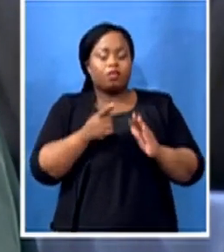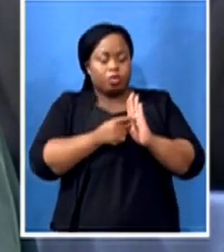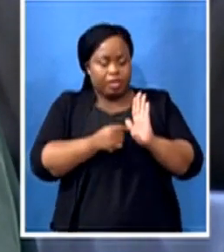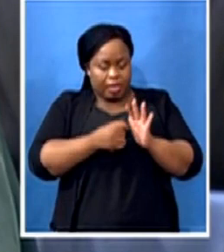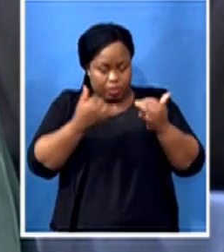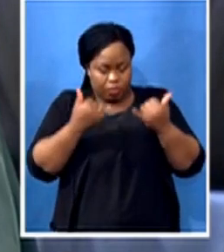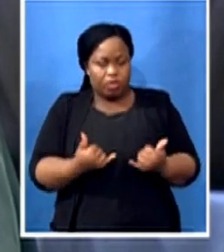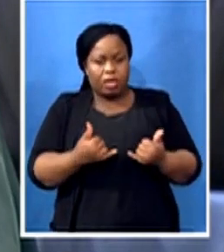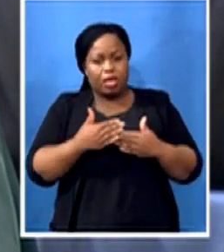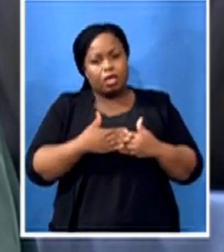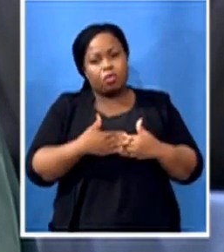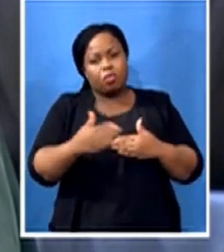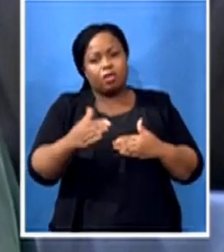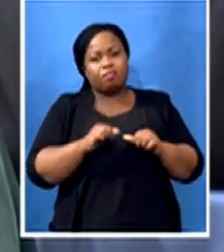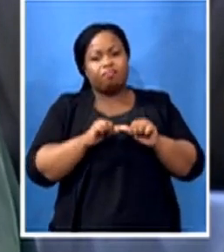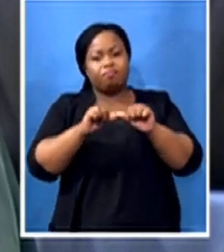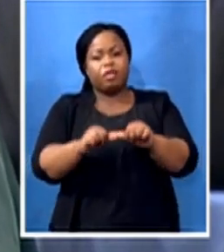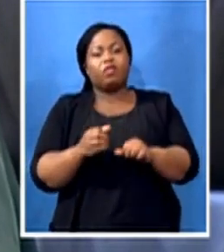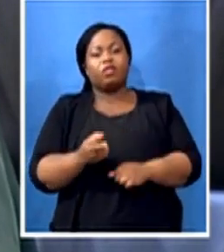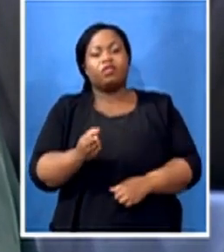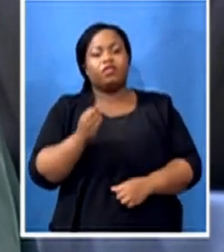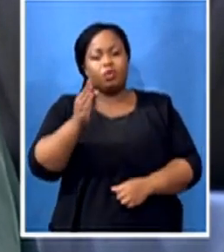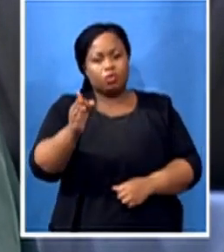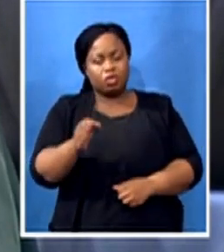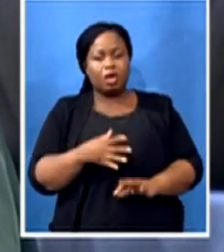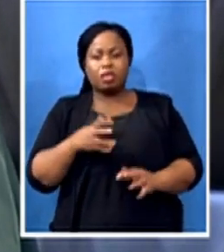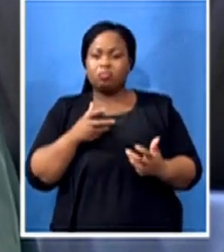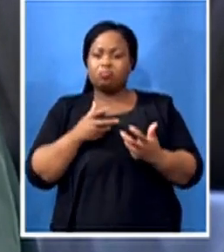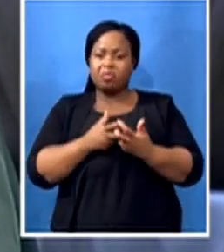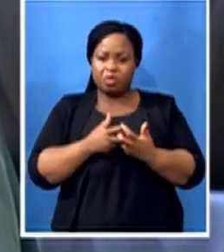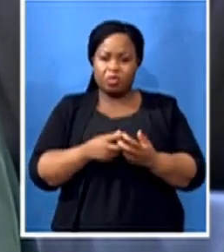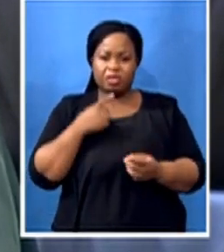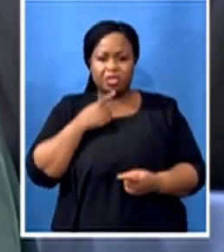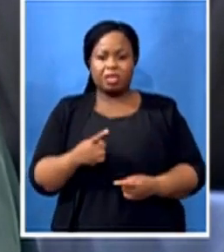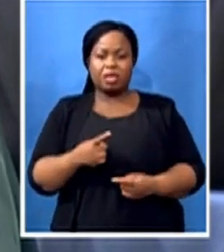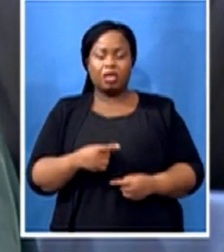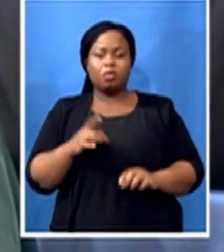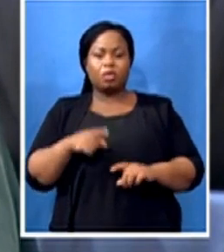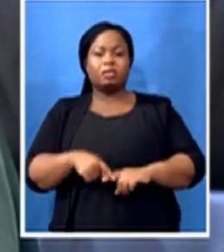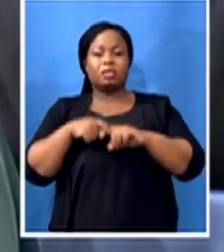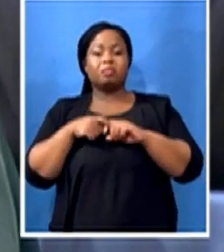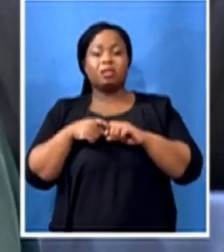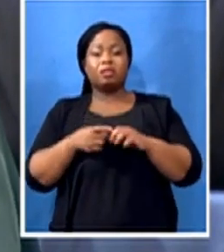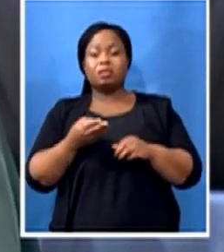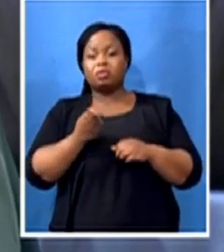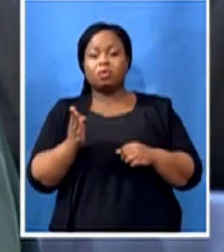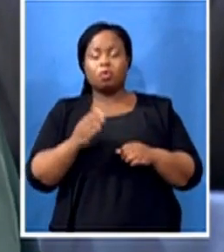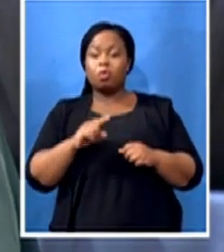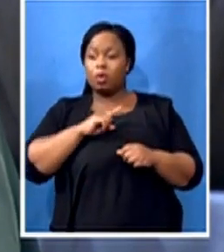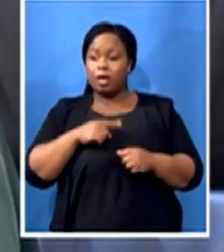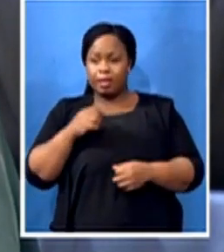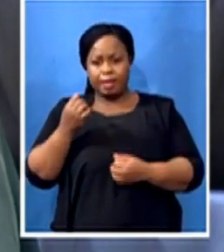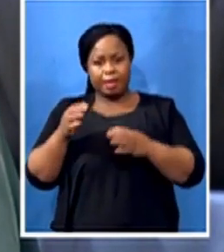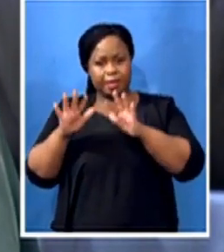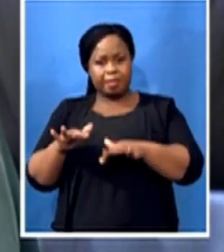is fitting to suspend the declaration of invalidity to afford Parliament an opportunity to